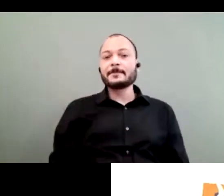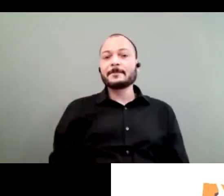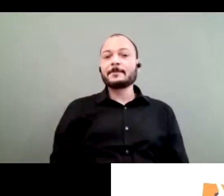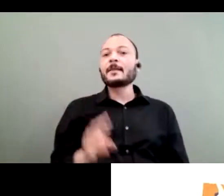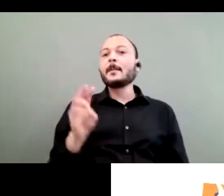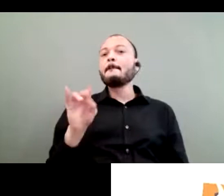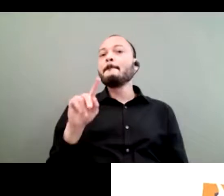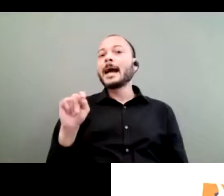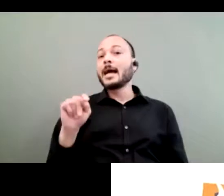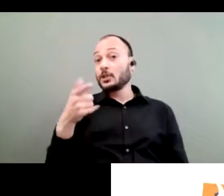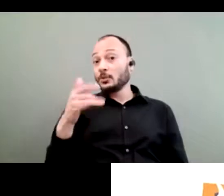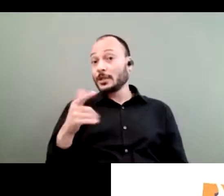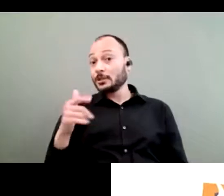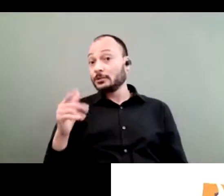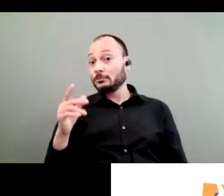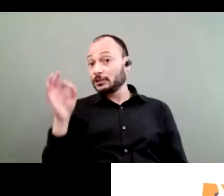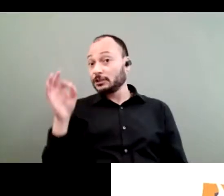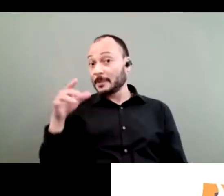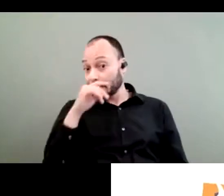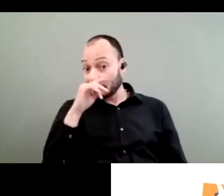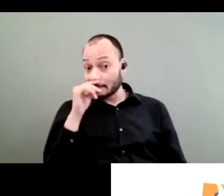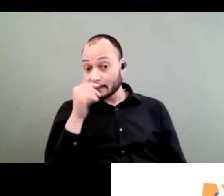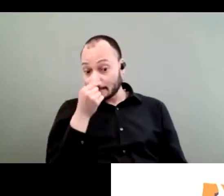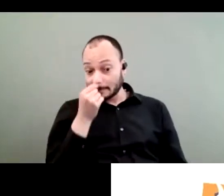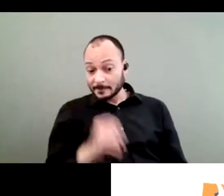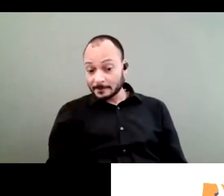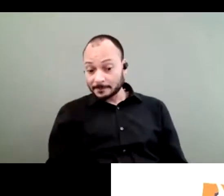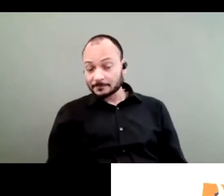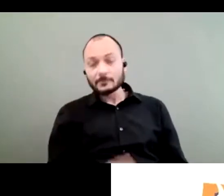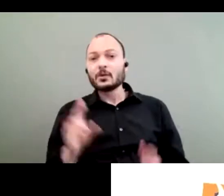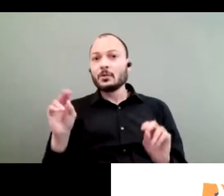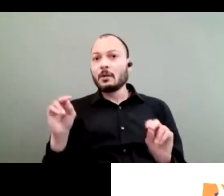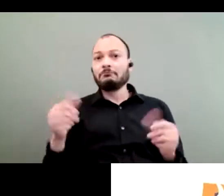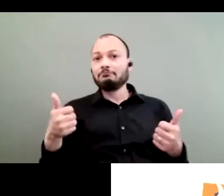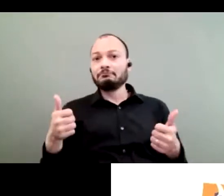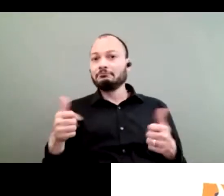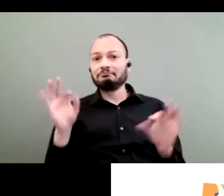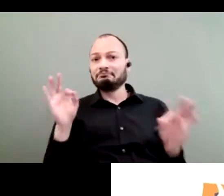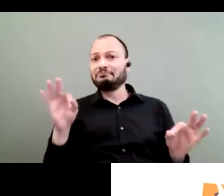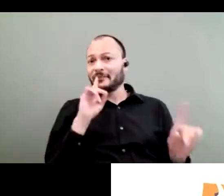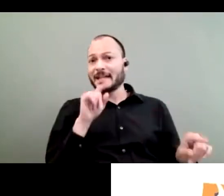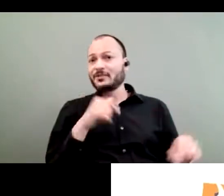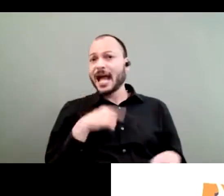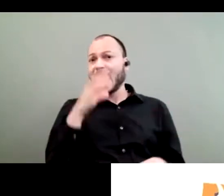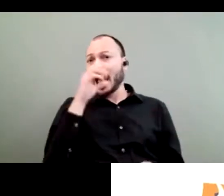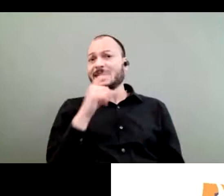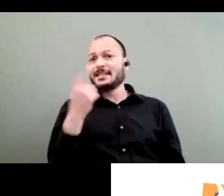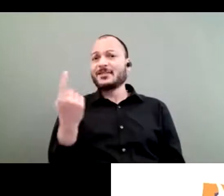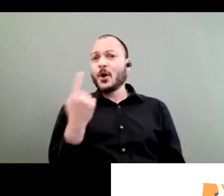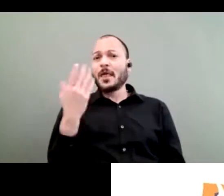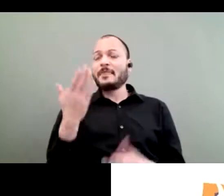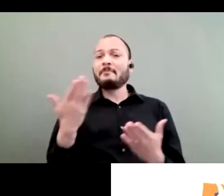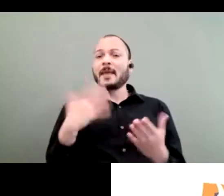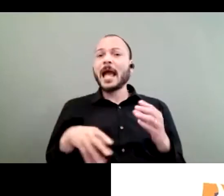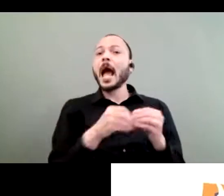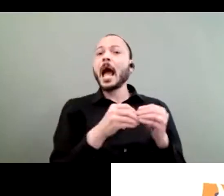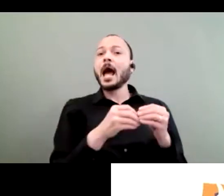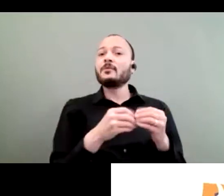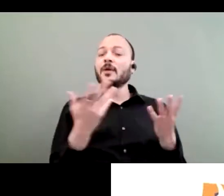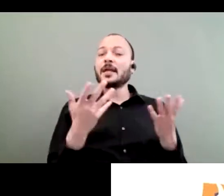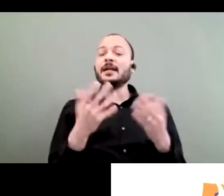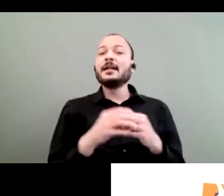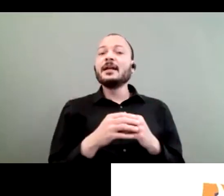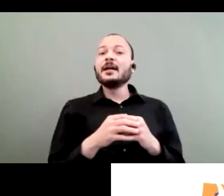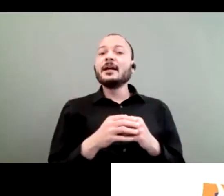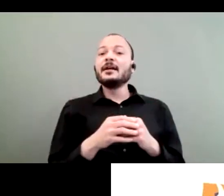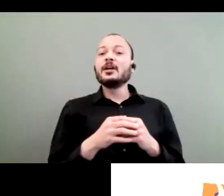Matthew, do you want to chime in? Oh, no, I mean, that's a perfect answer. I guess the only thing I might add is that going